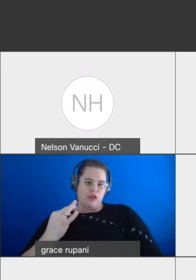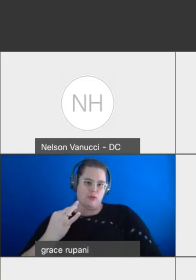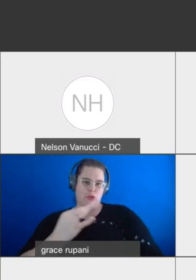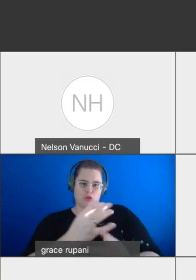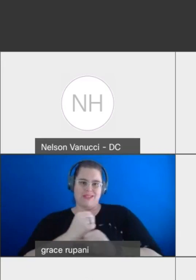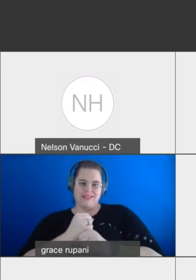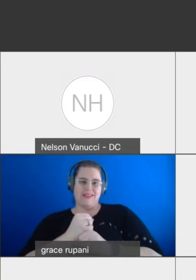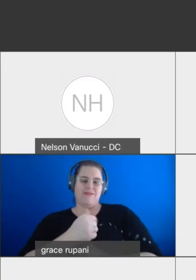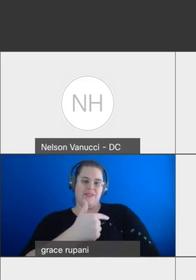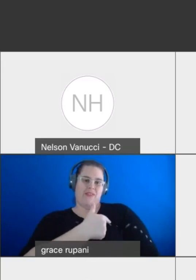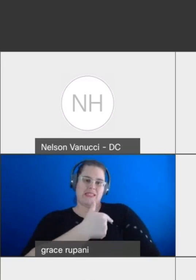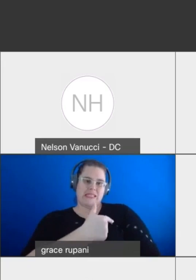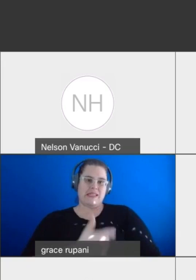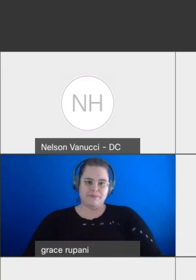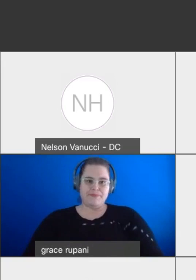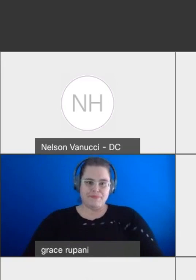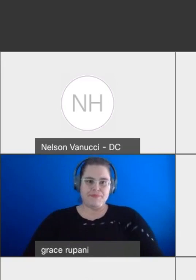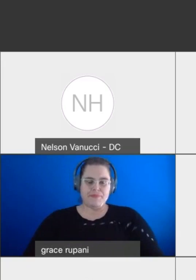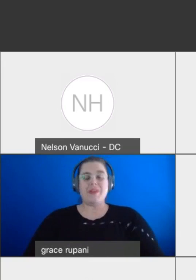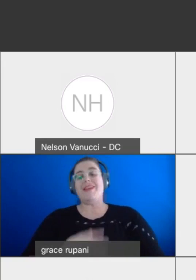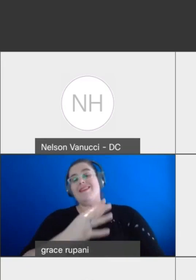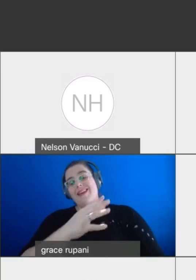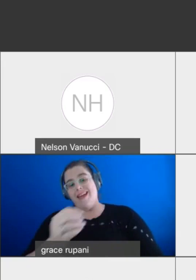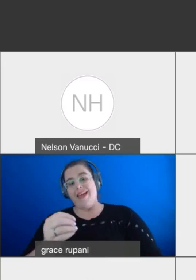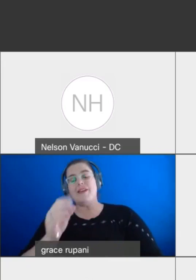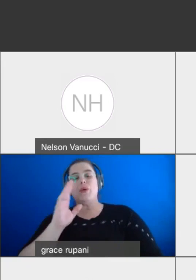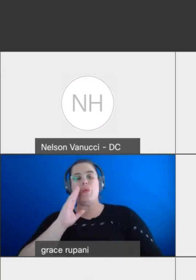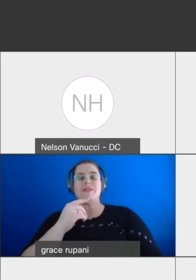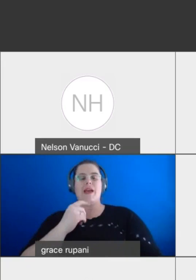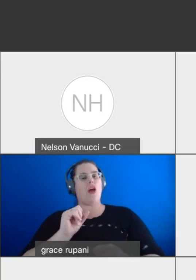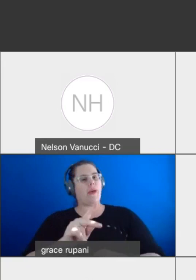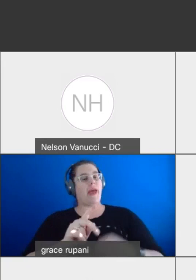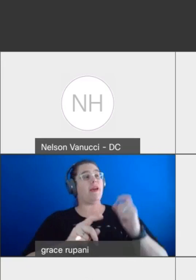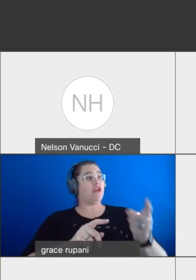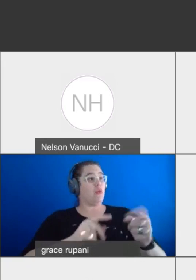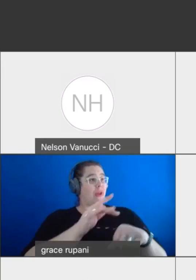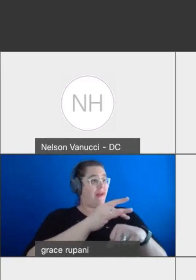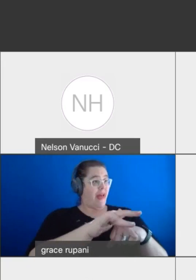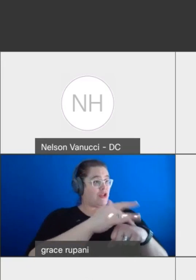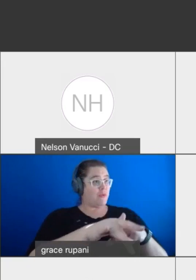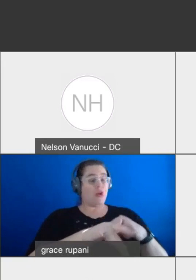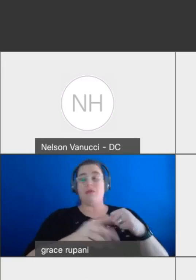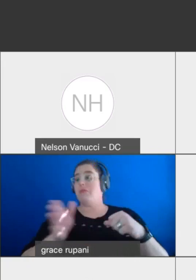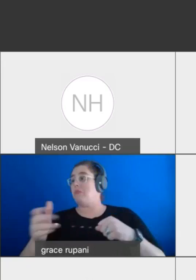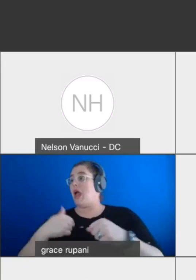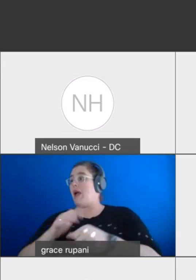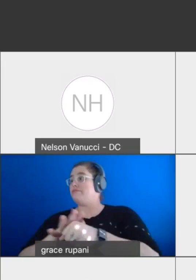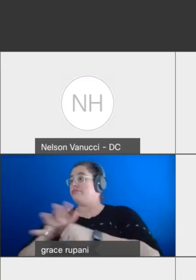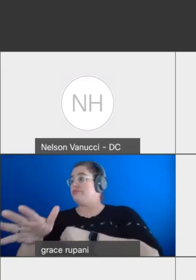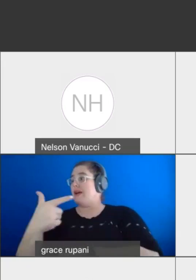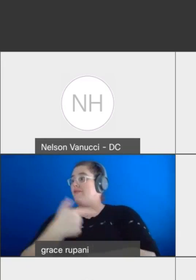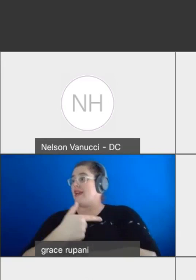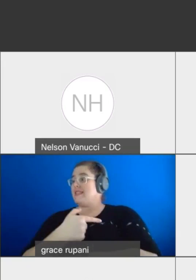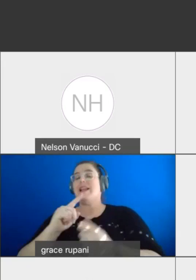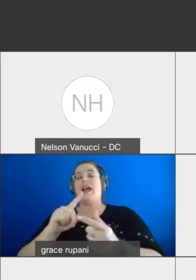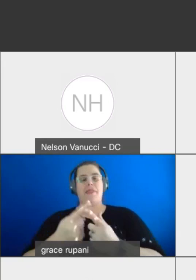are eligible and adequate vaccine is available, you are notified of the ability to